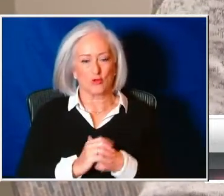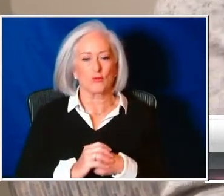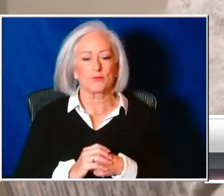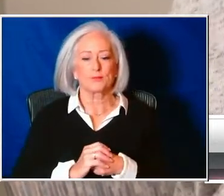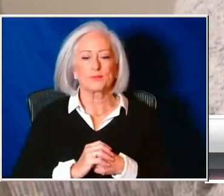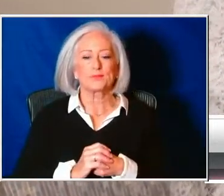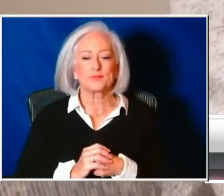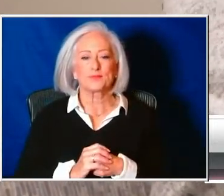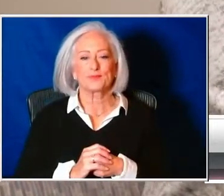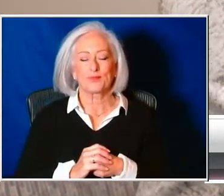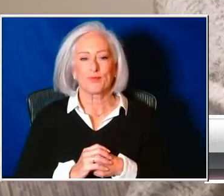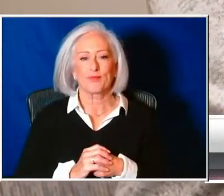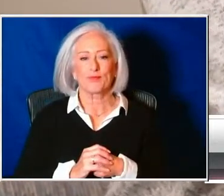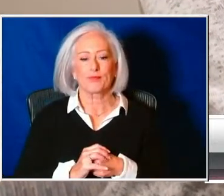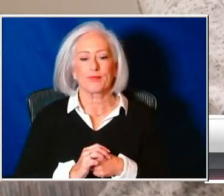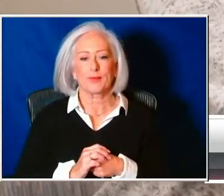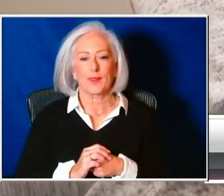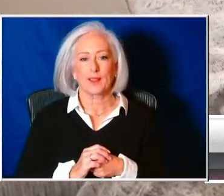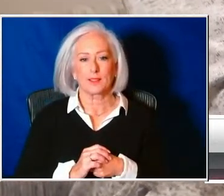here. So